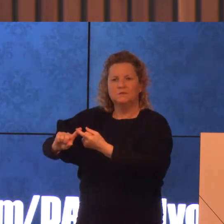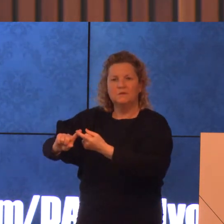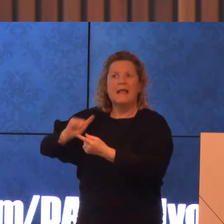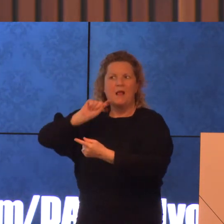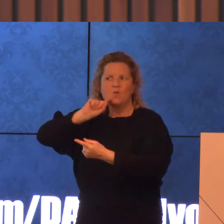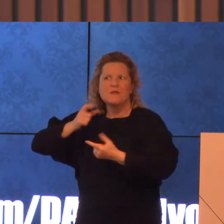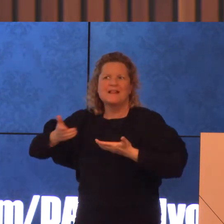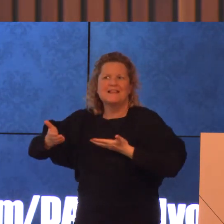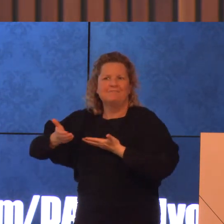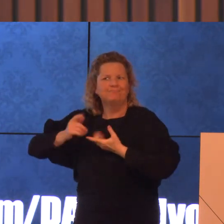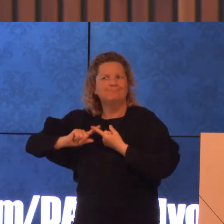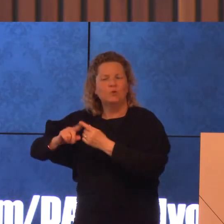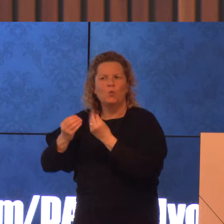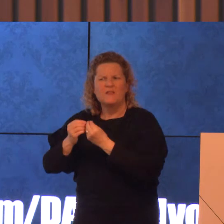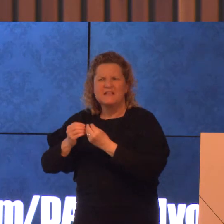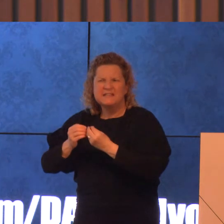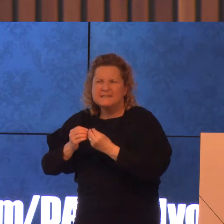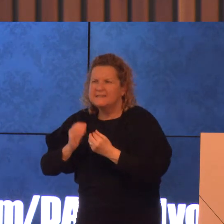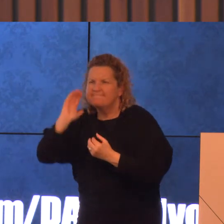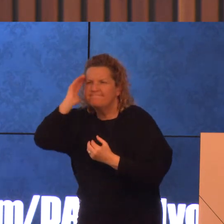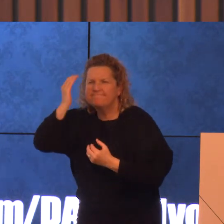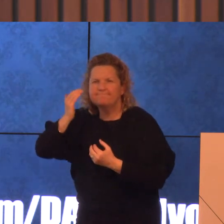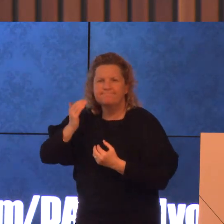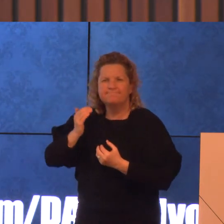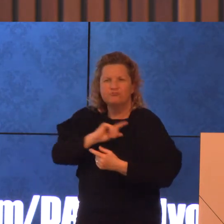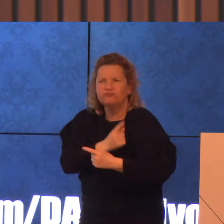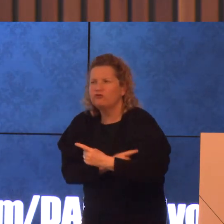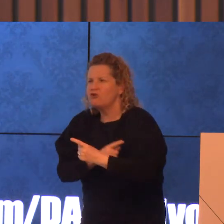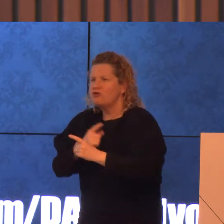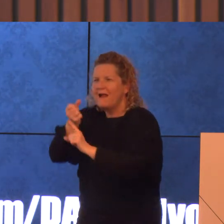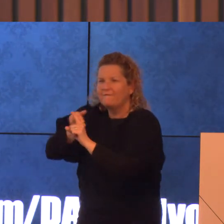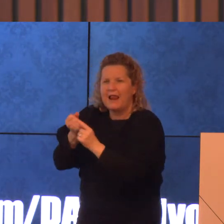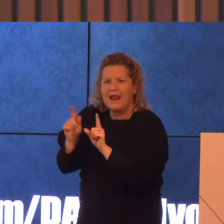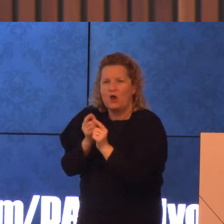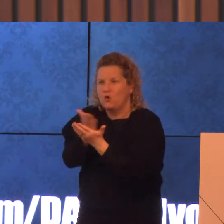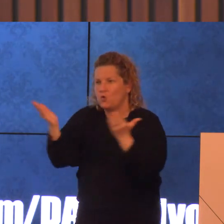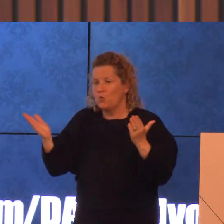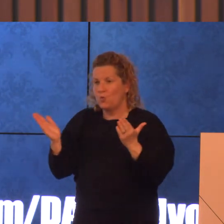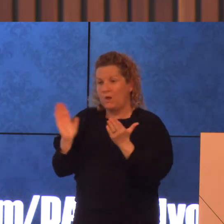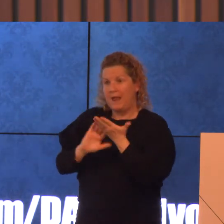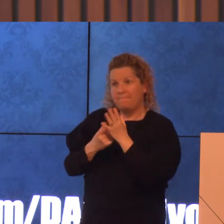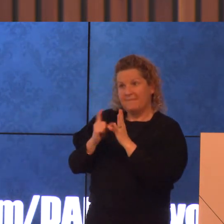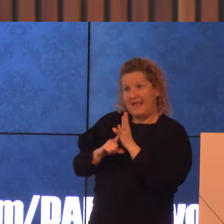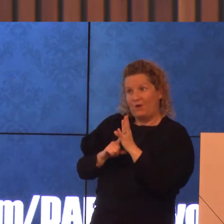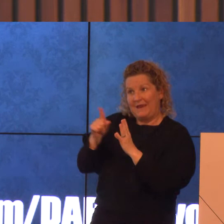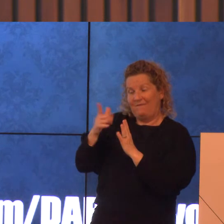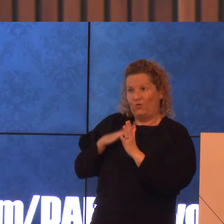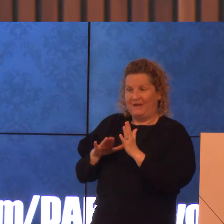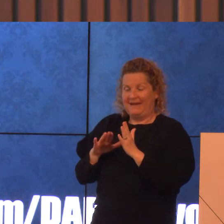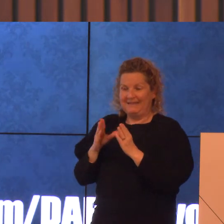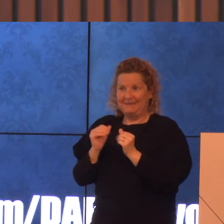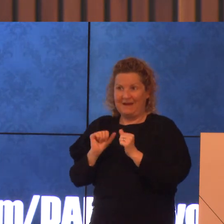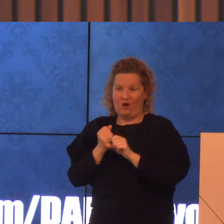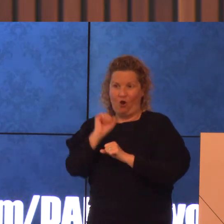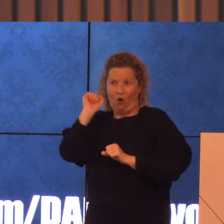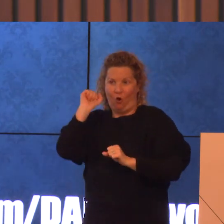fierce advocates like you in the room. And indeed, Mary, if you need somebody in gold glittery shoes